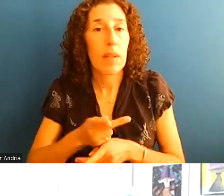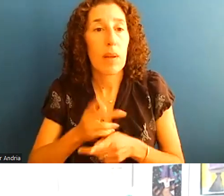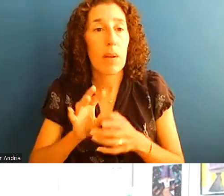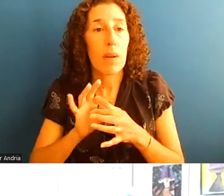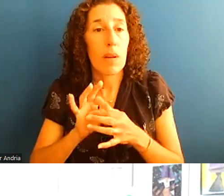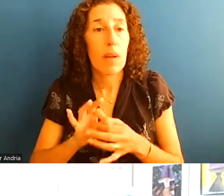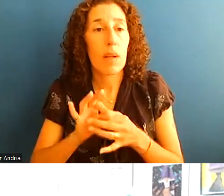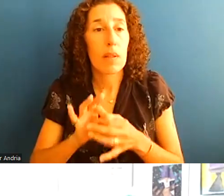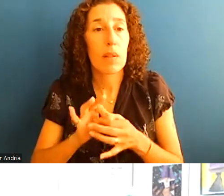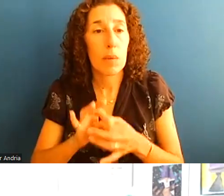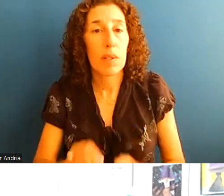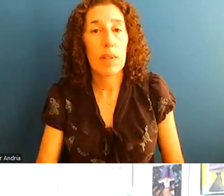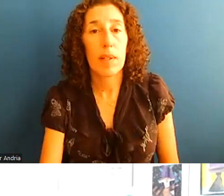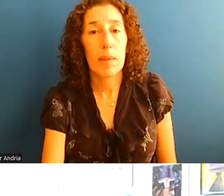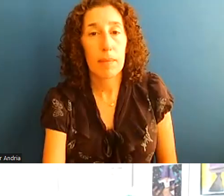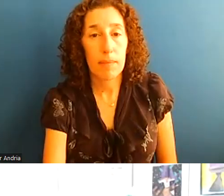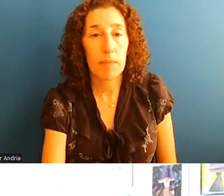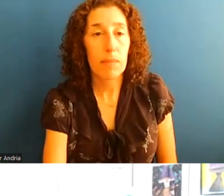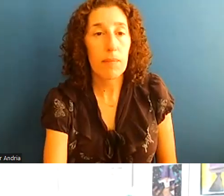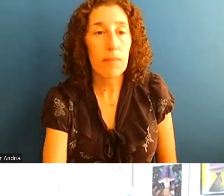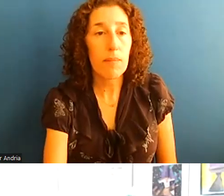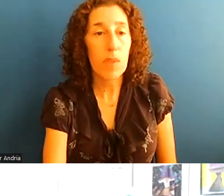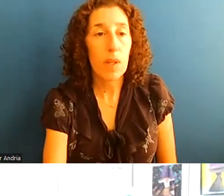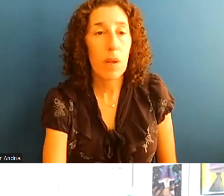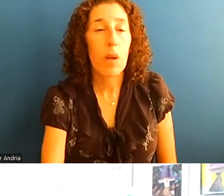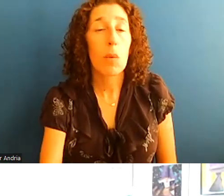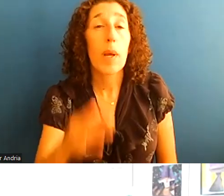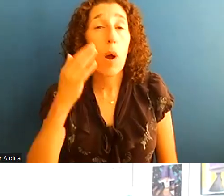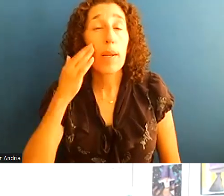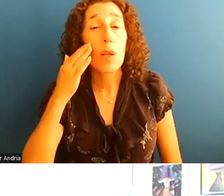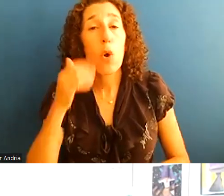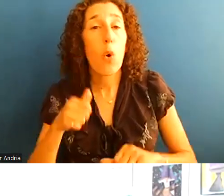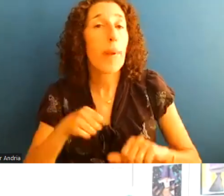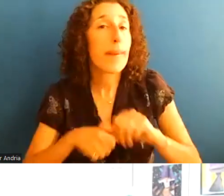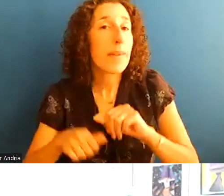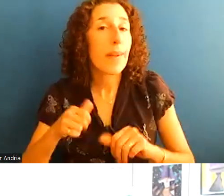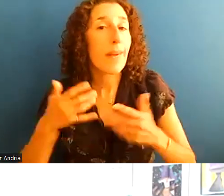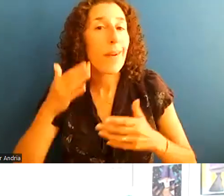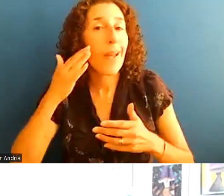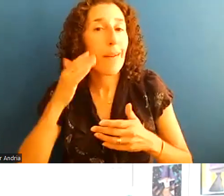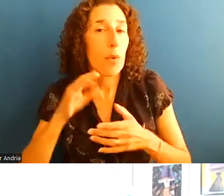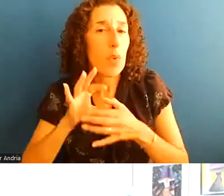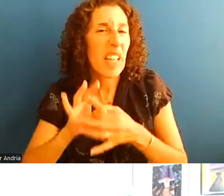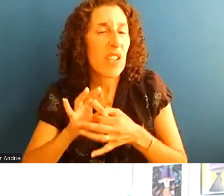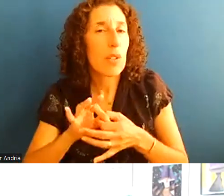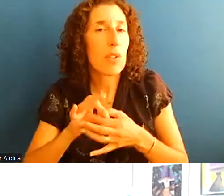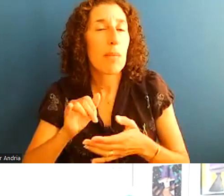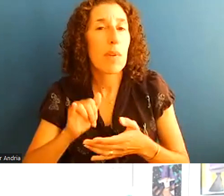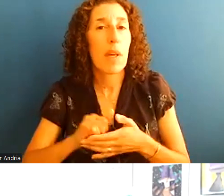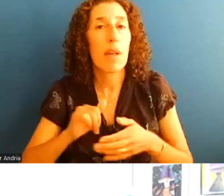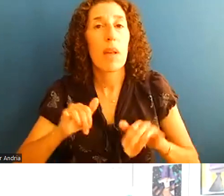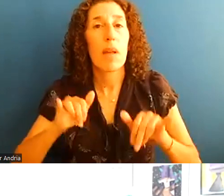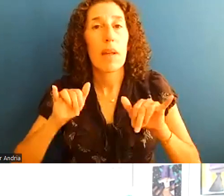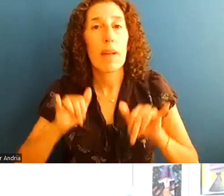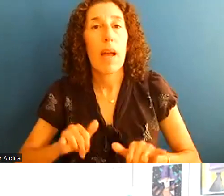we all know each other. We can kind of communicate with one another. There's continuity along this process with them. And